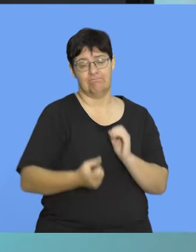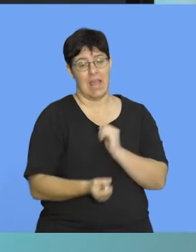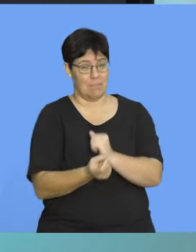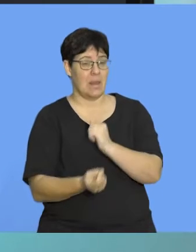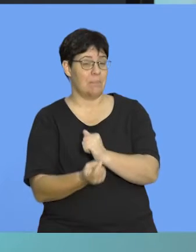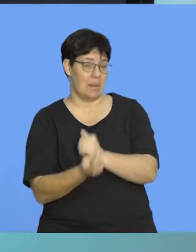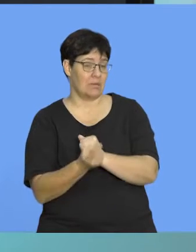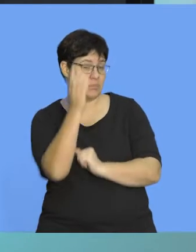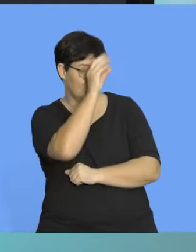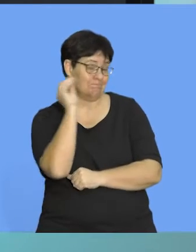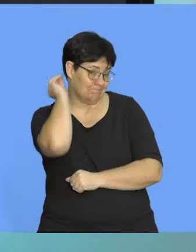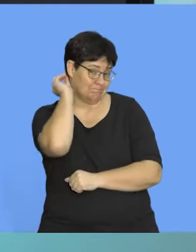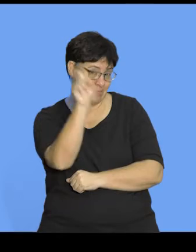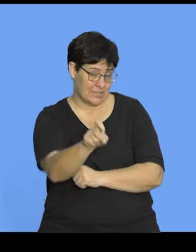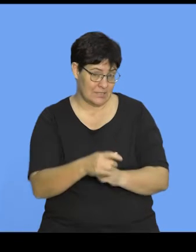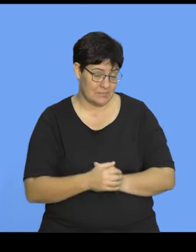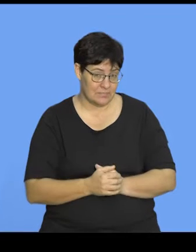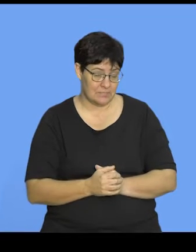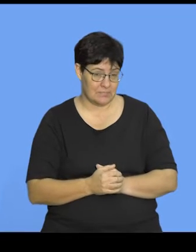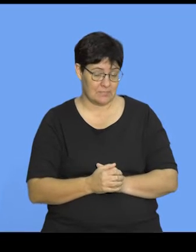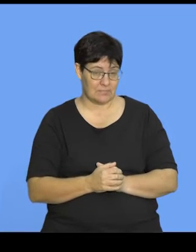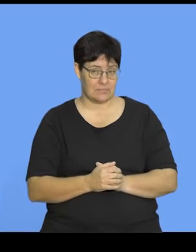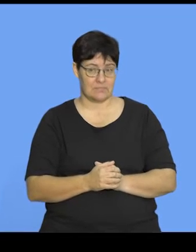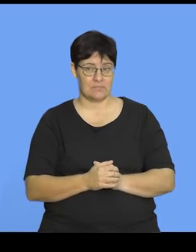is constant. So keep that in the back of your minds.